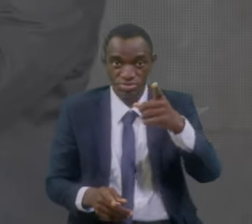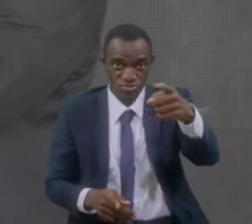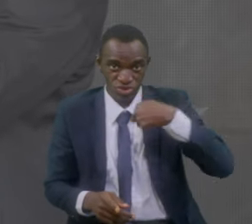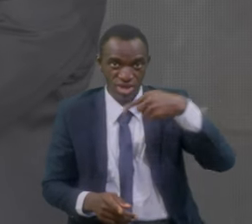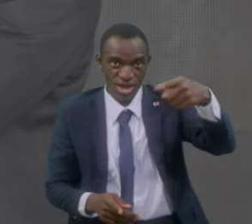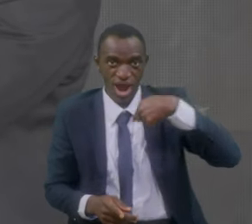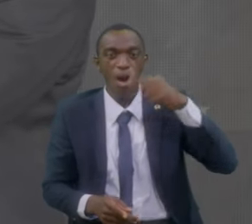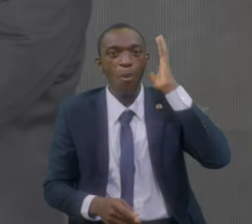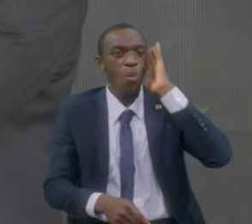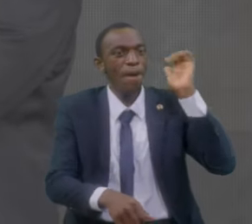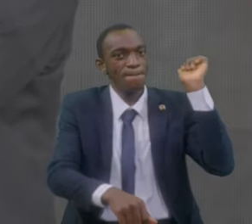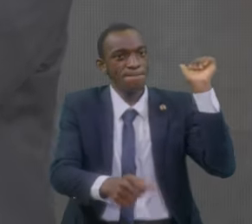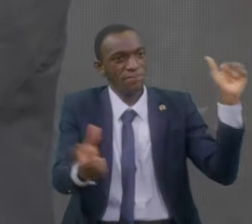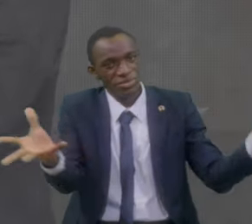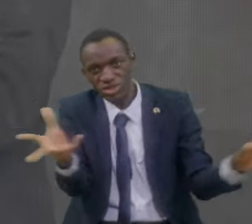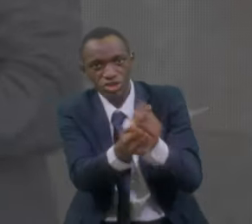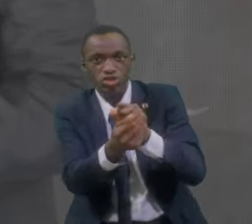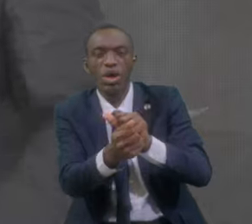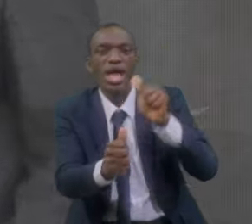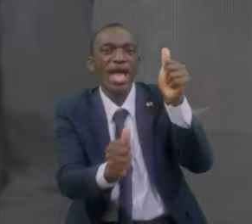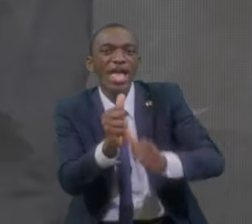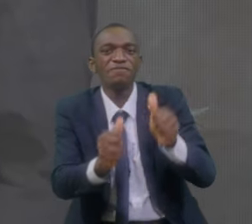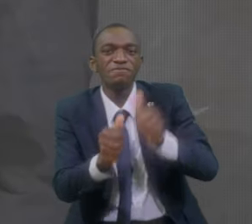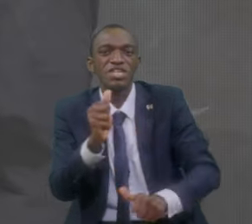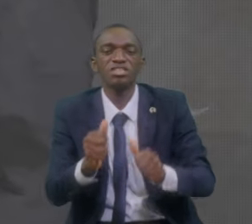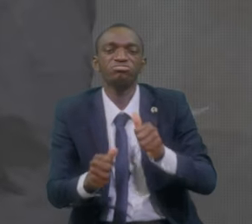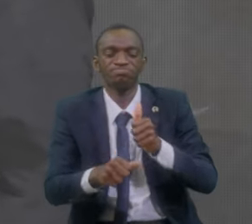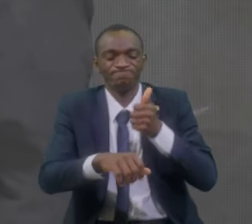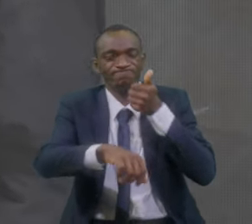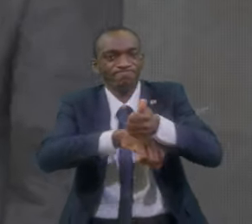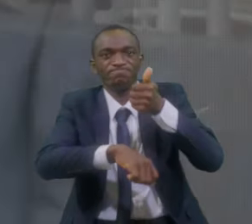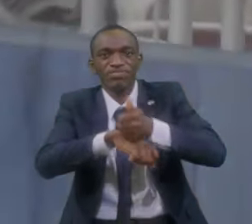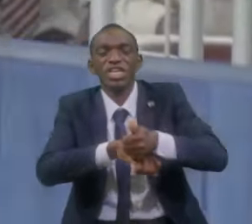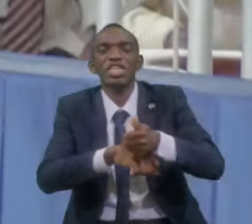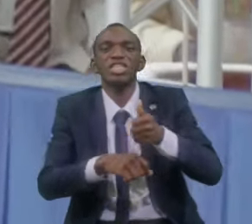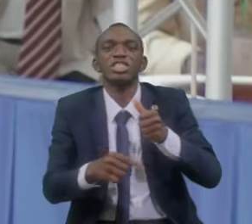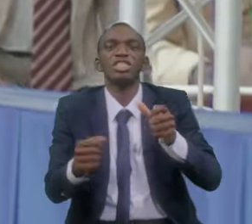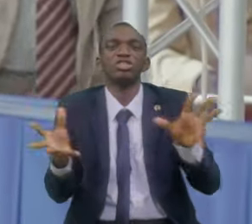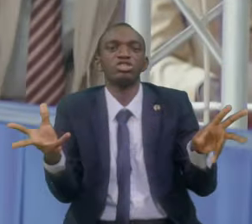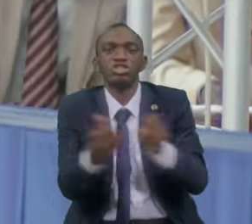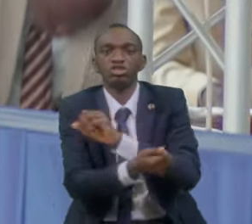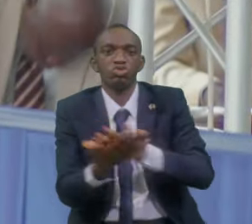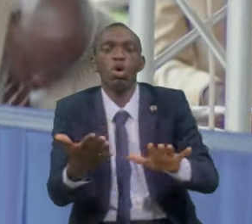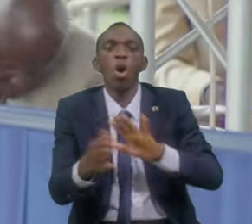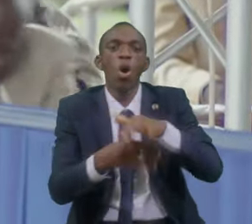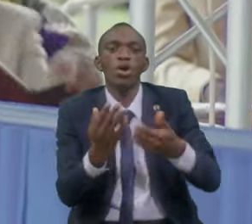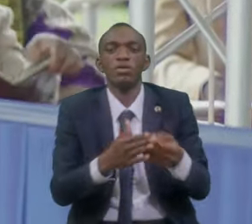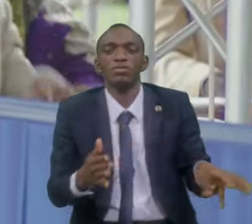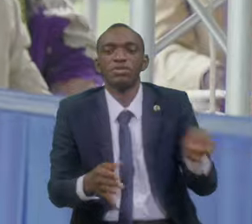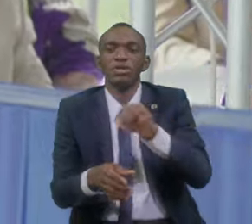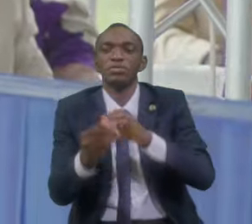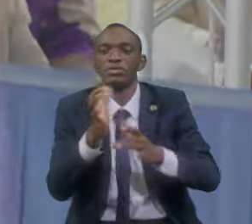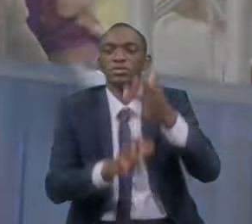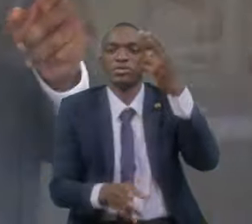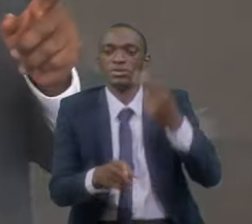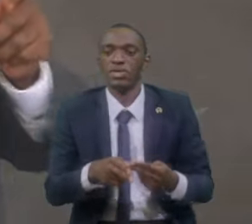every secret, sacrilege among our people in Jesus' name. Thank you. Sit down. We're not